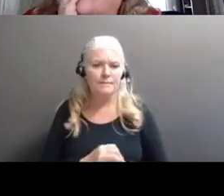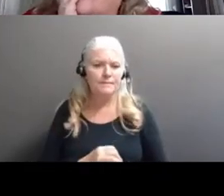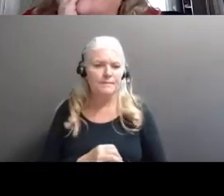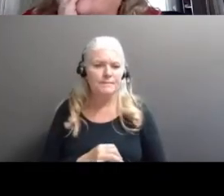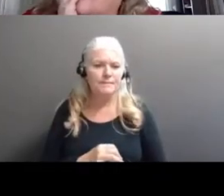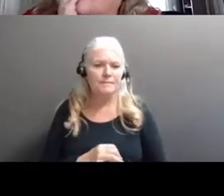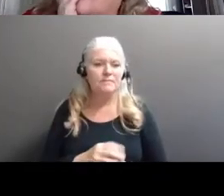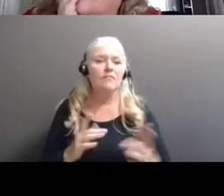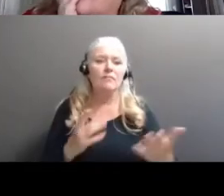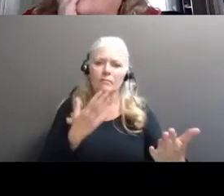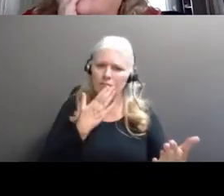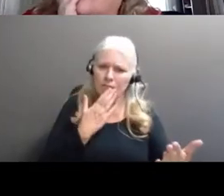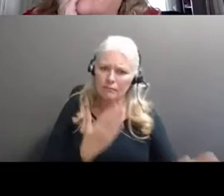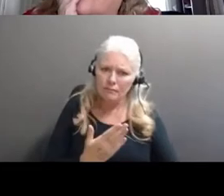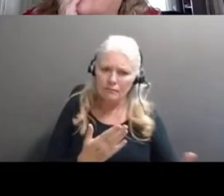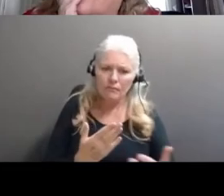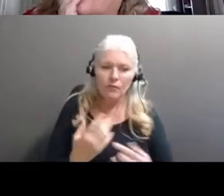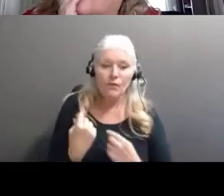this work,